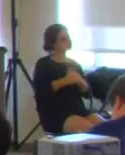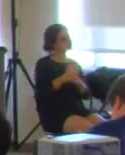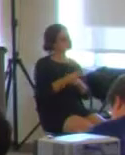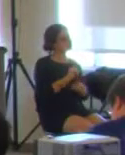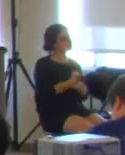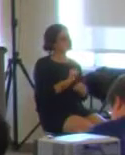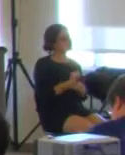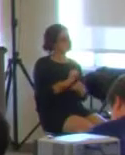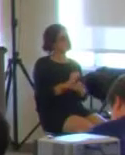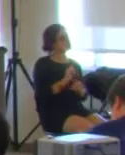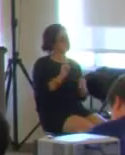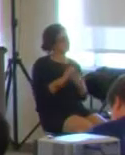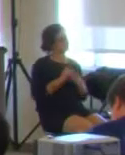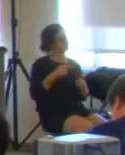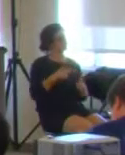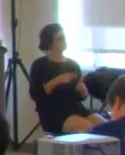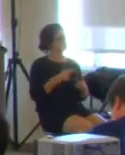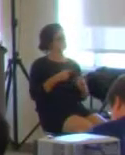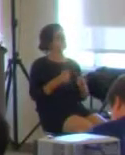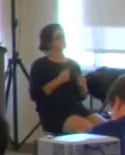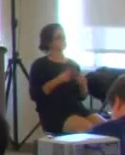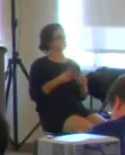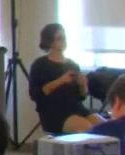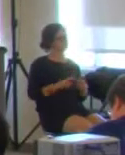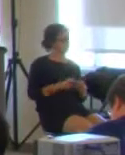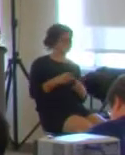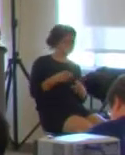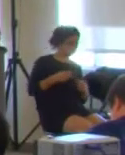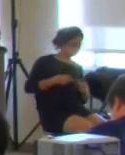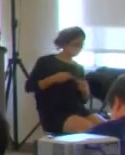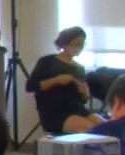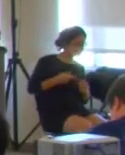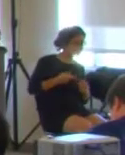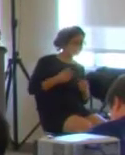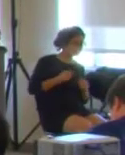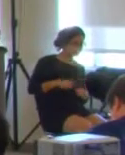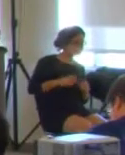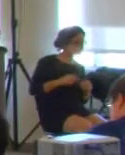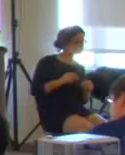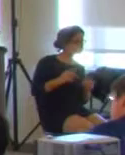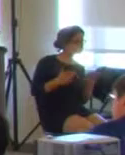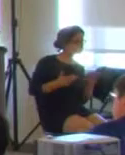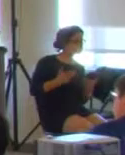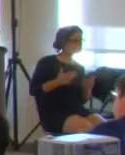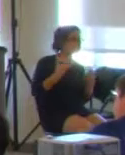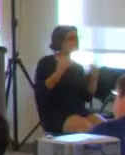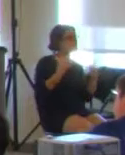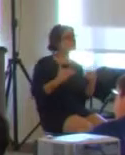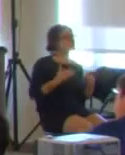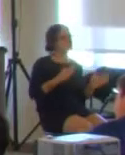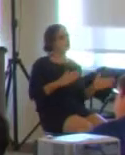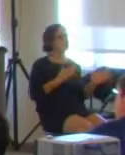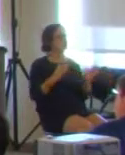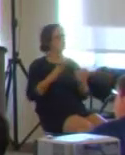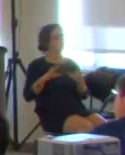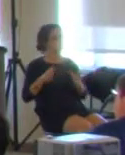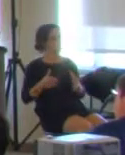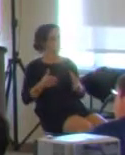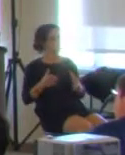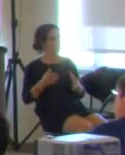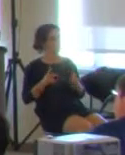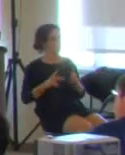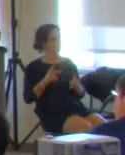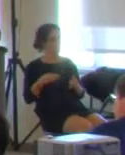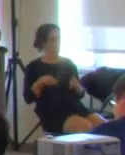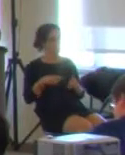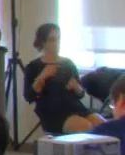their job. That's what you're trying to assess. And then the other population of people are who